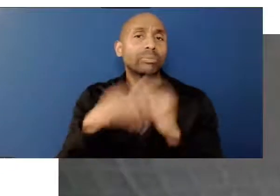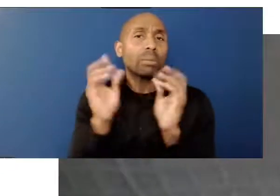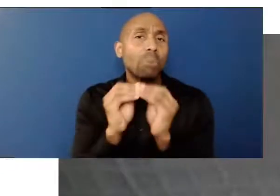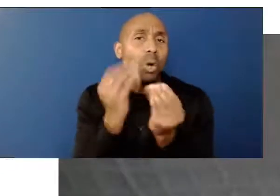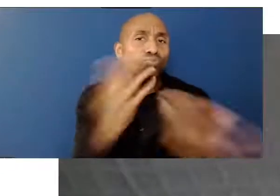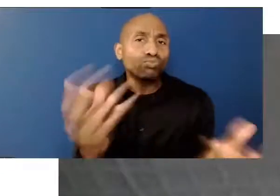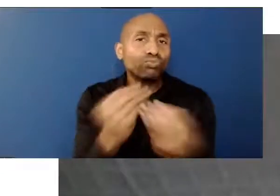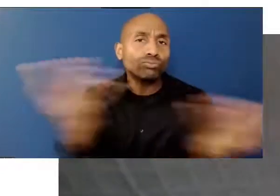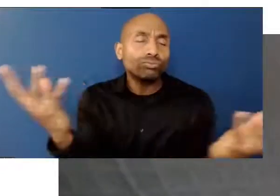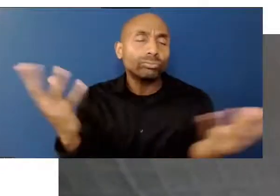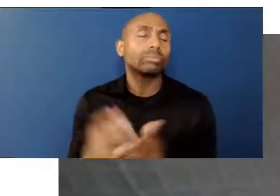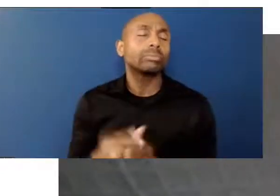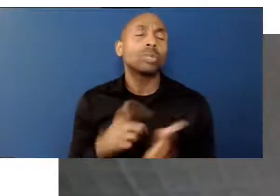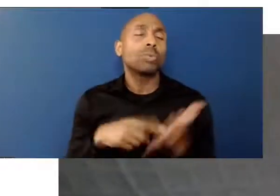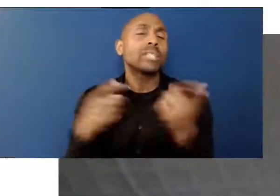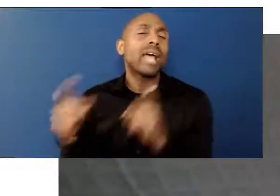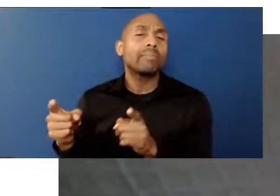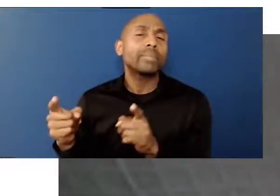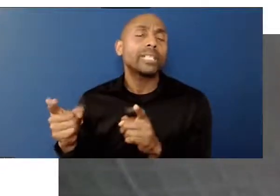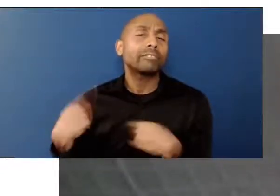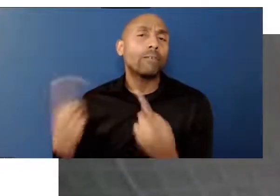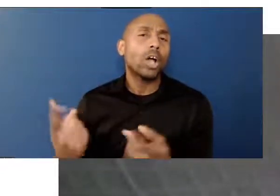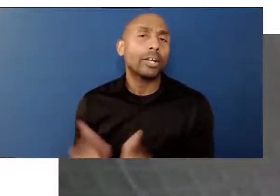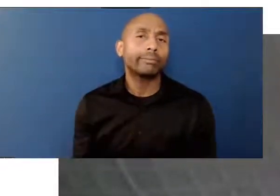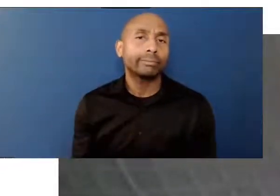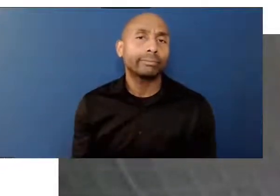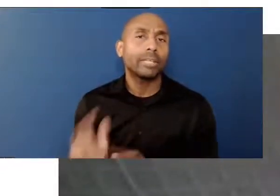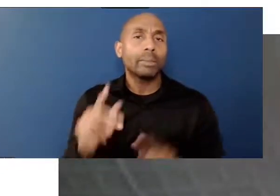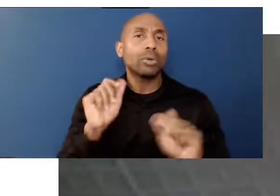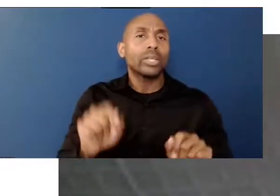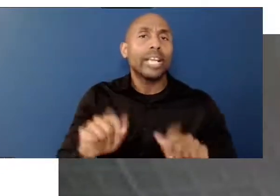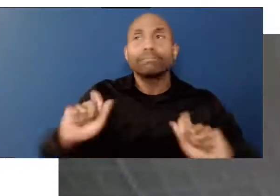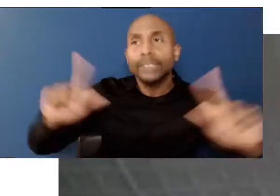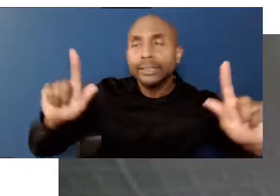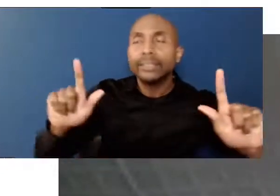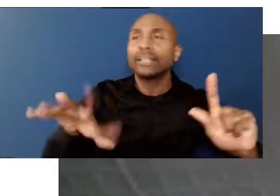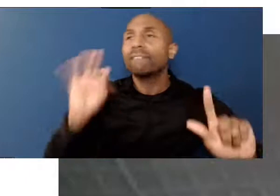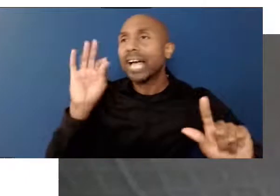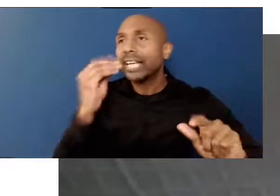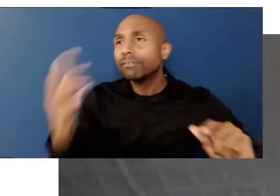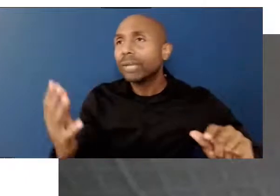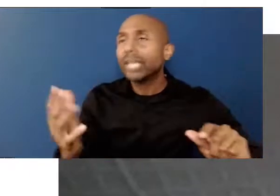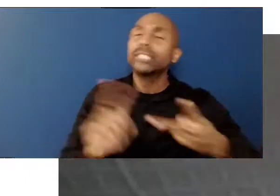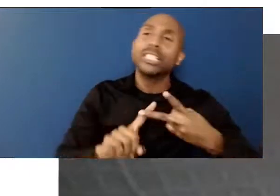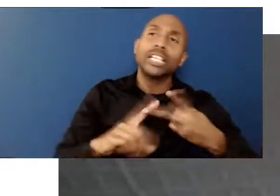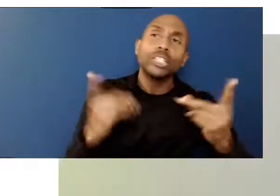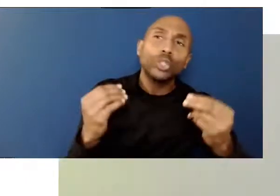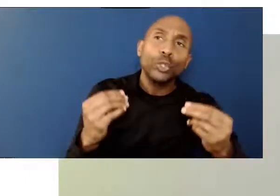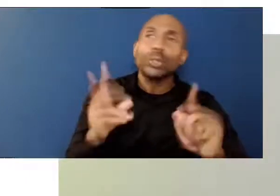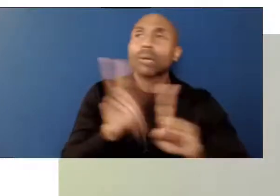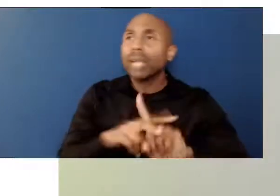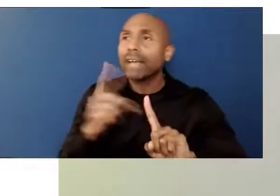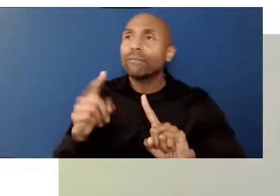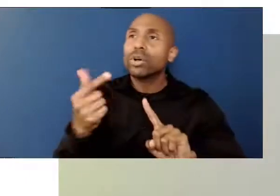happening, where can people go, and kind of like what's next.